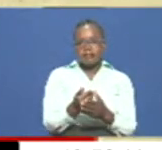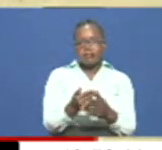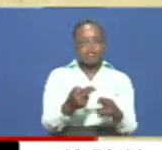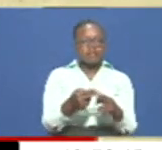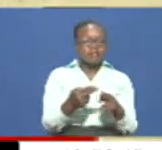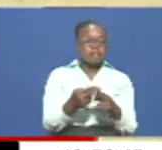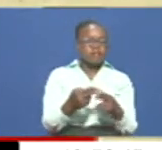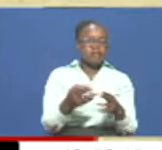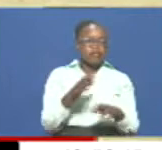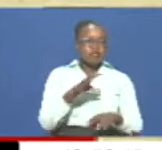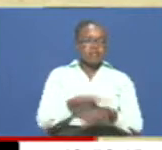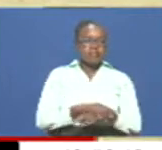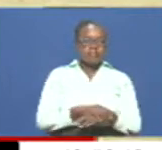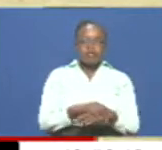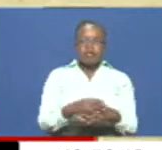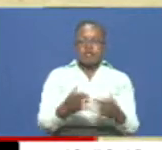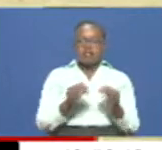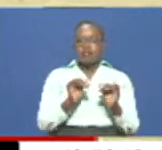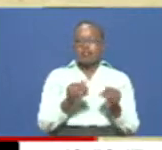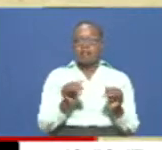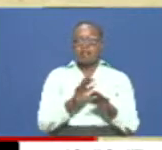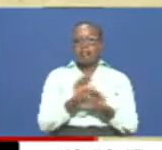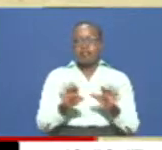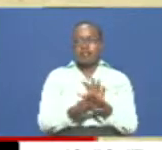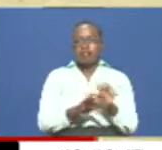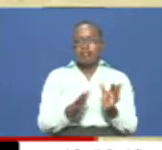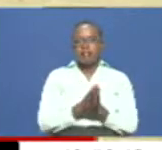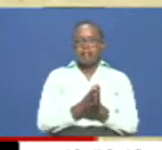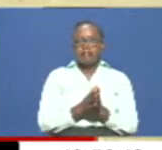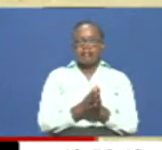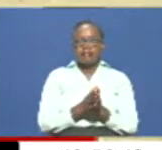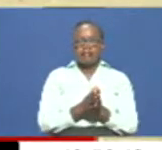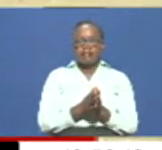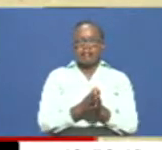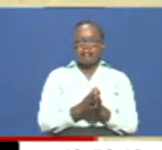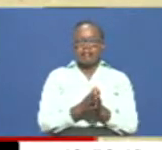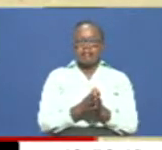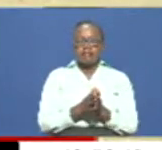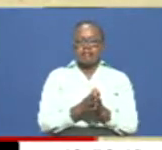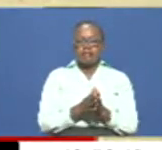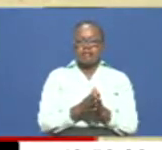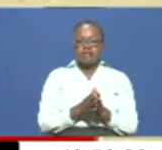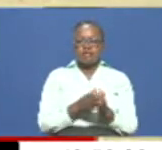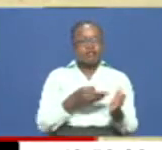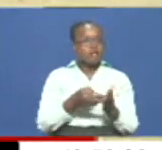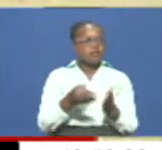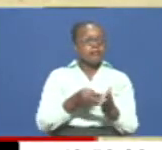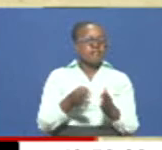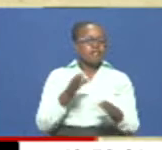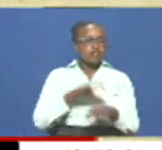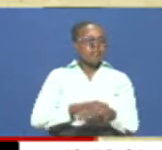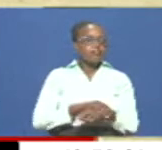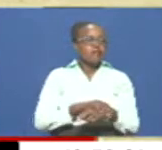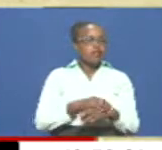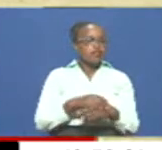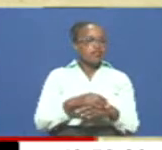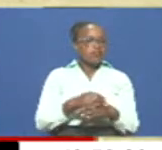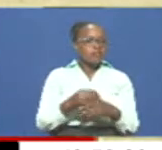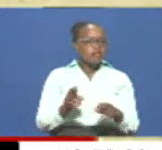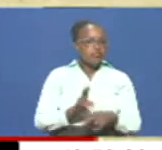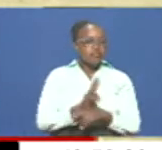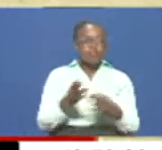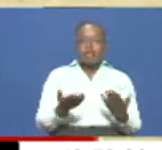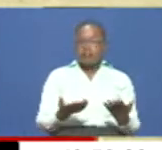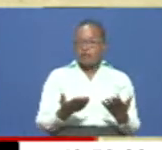now, you know, the media and everything. How do they handle the issue of finance when they get a lot of money? So that now